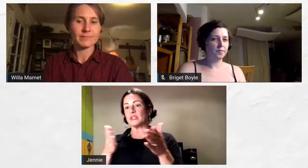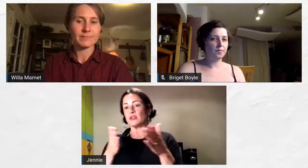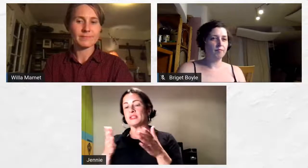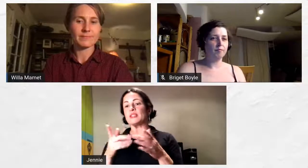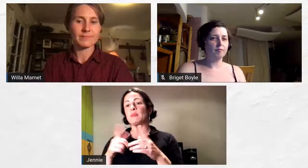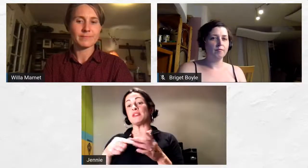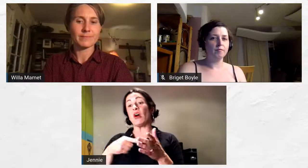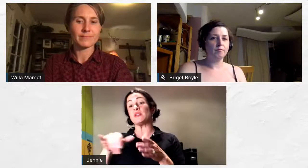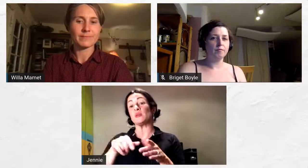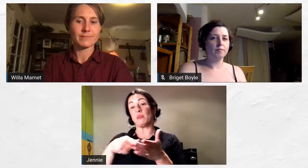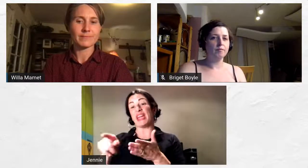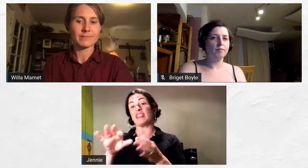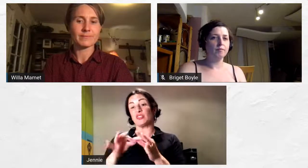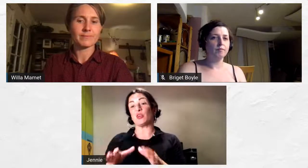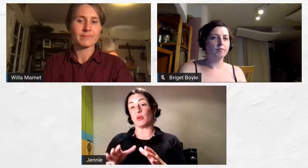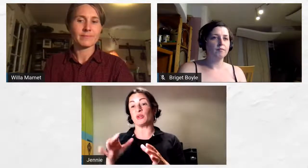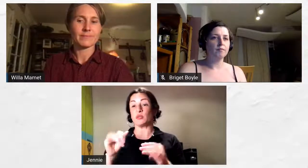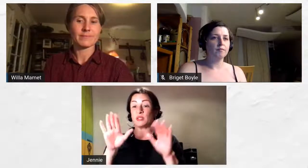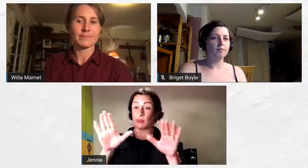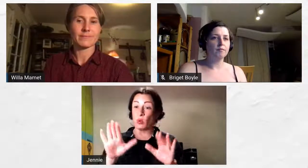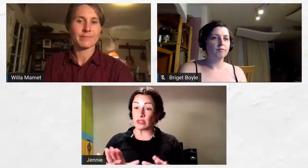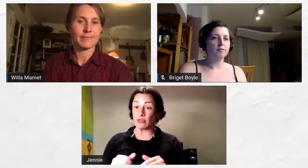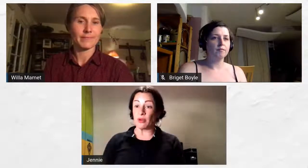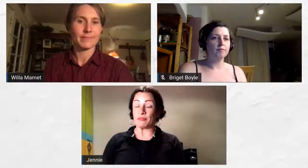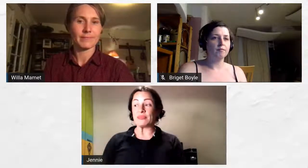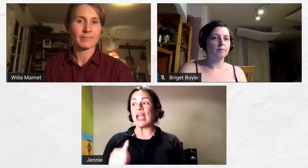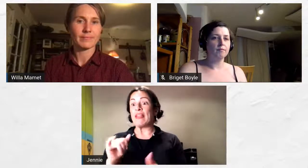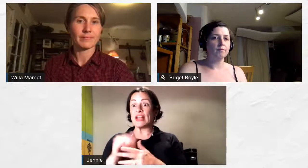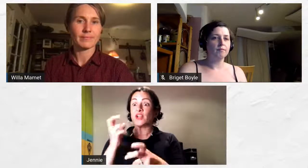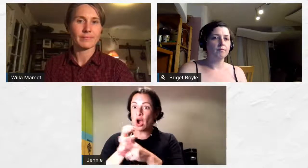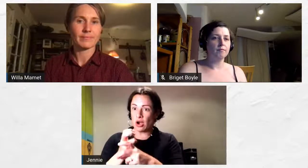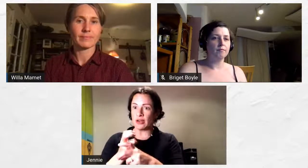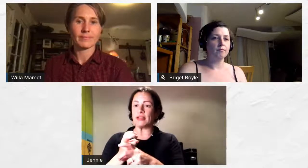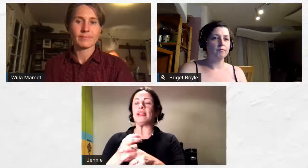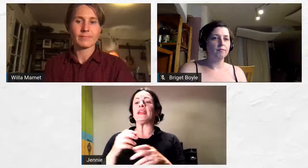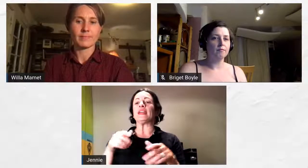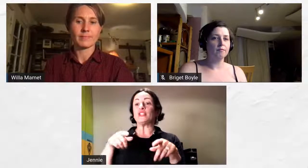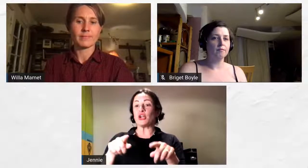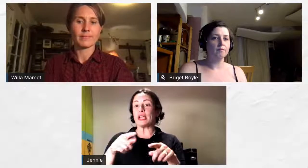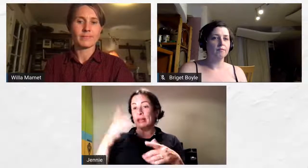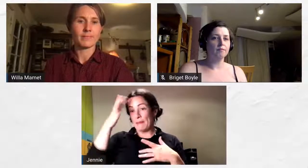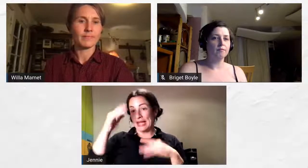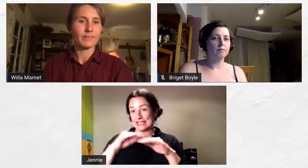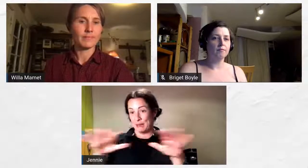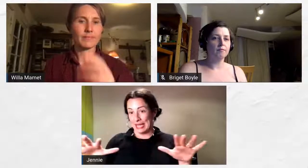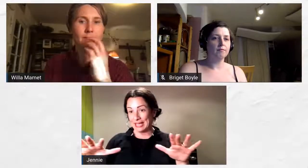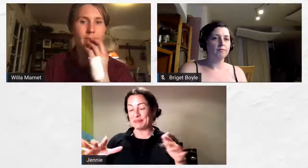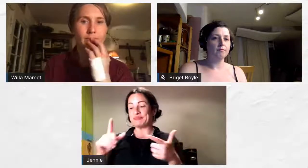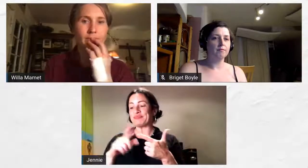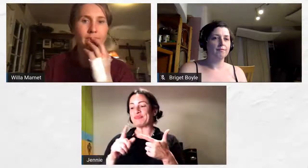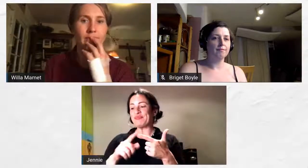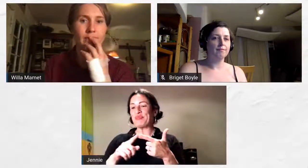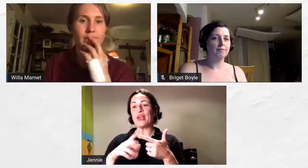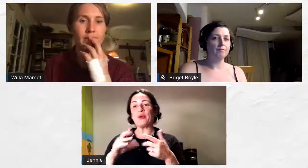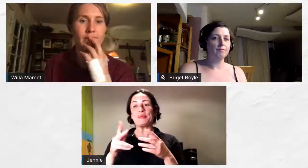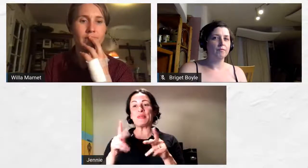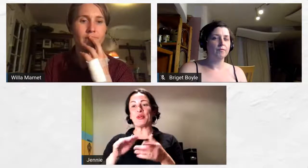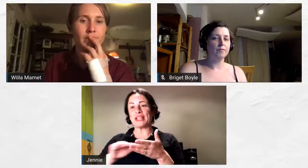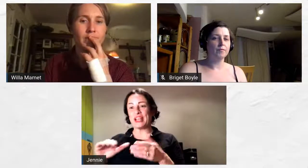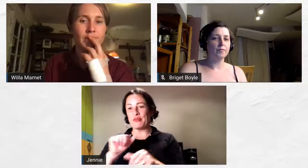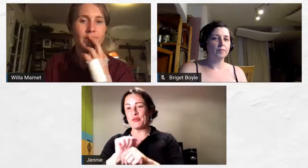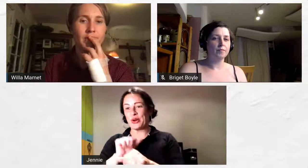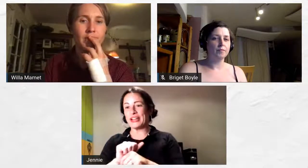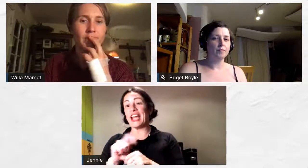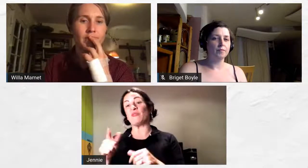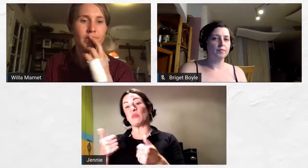interpreting services, but to also to pay the interpreters, which has been wonderful. And that's hard during a pandemic, when people